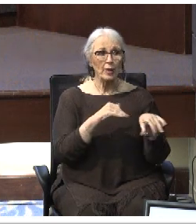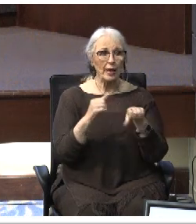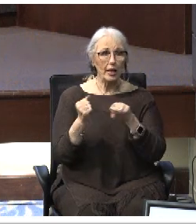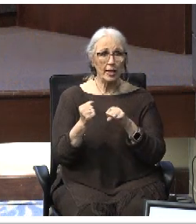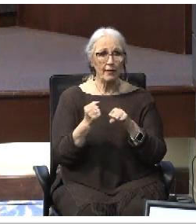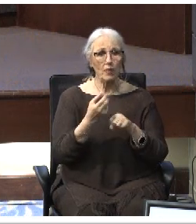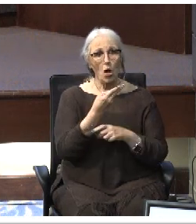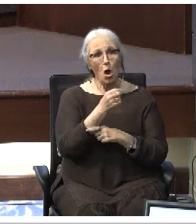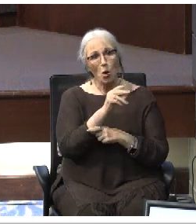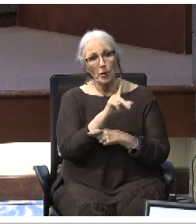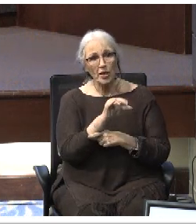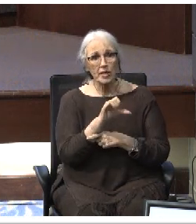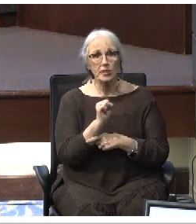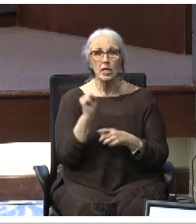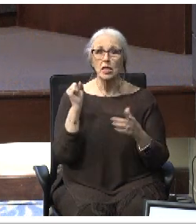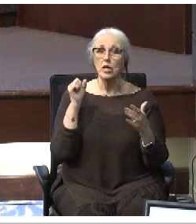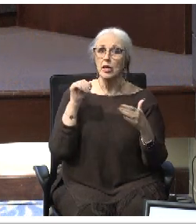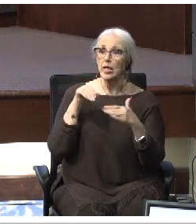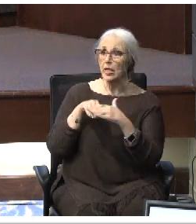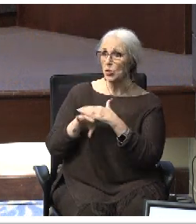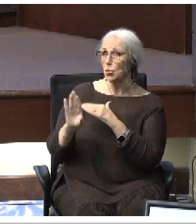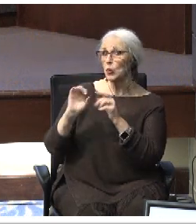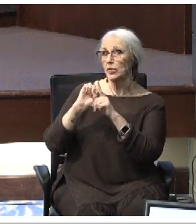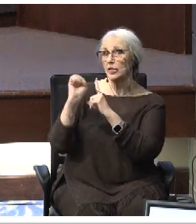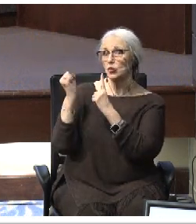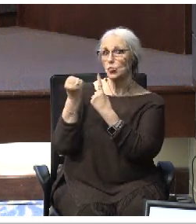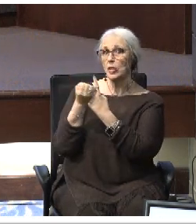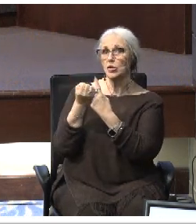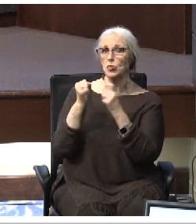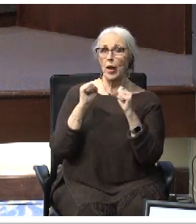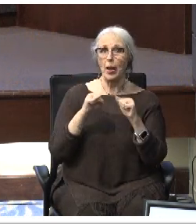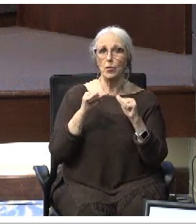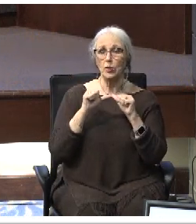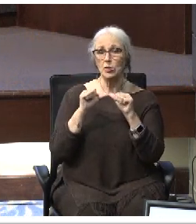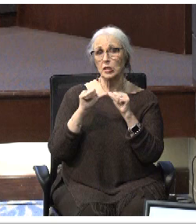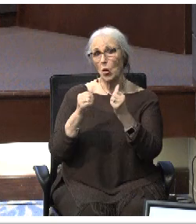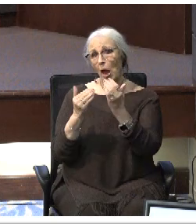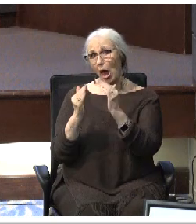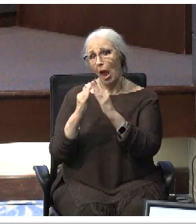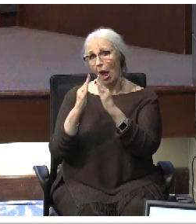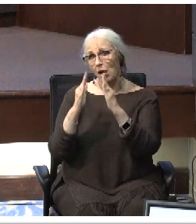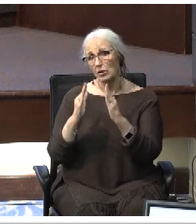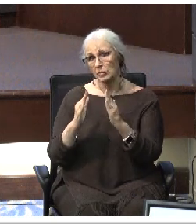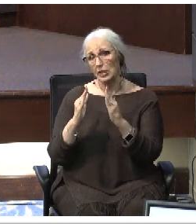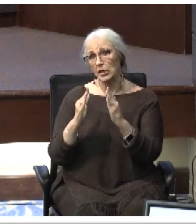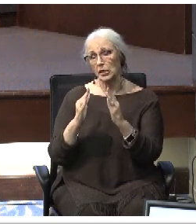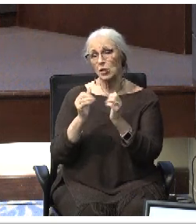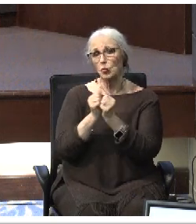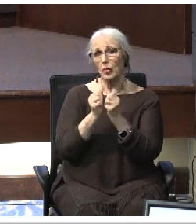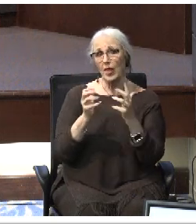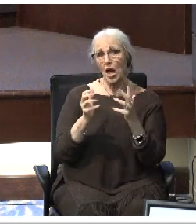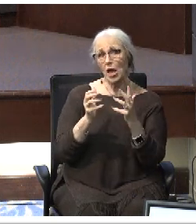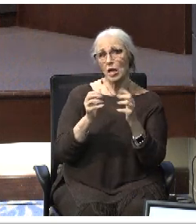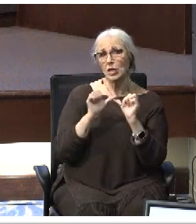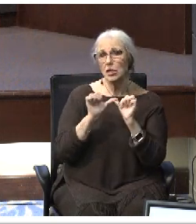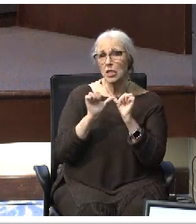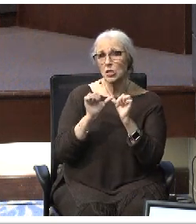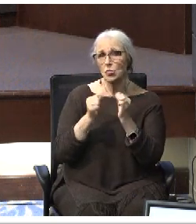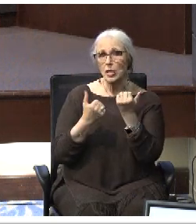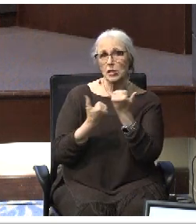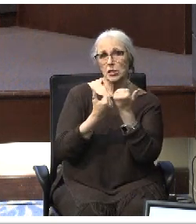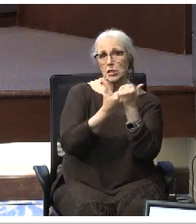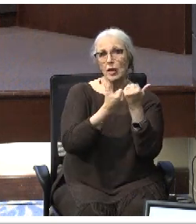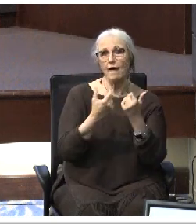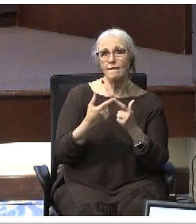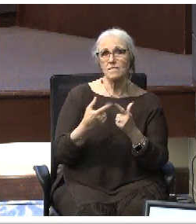and into a situation where they're able to sustain their housing without continued assistance from